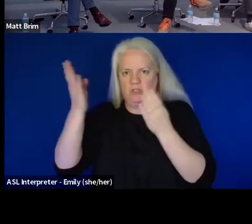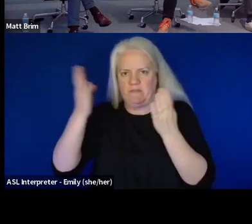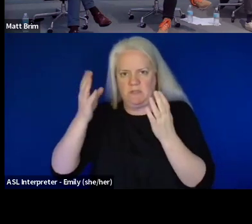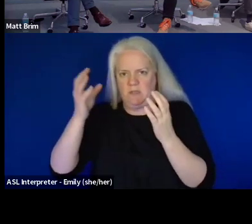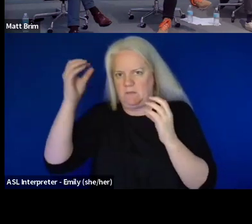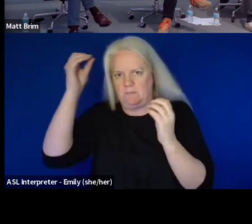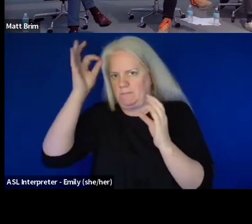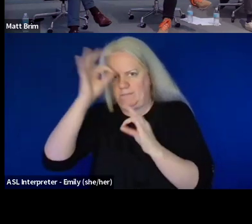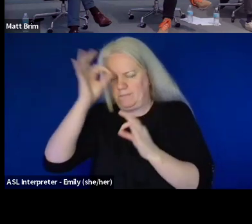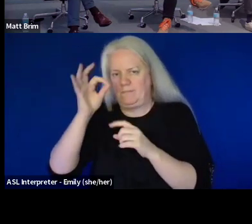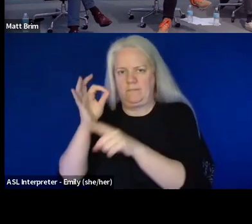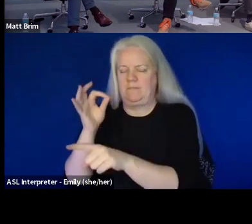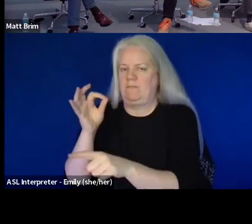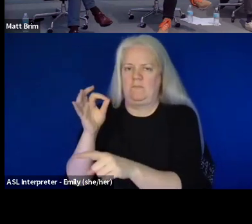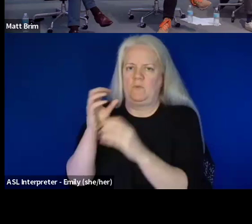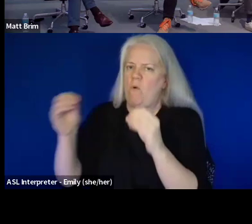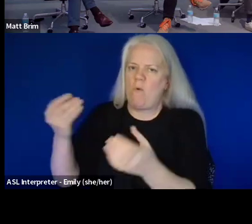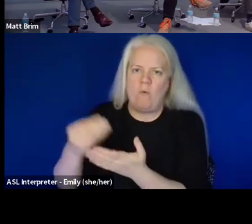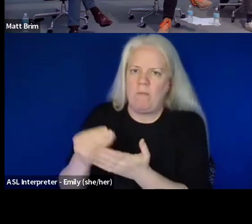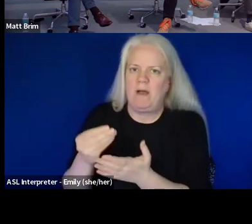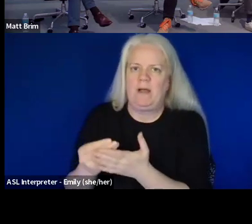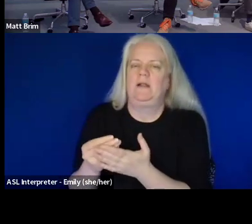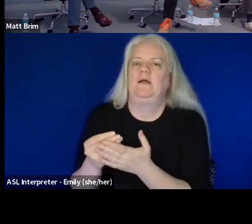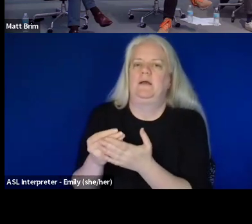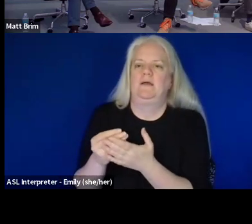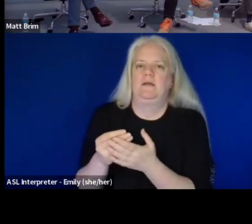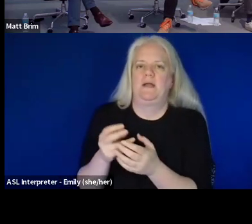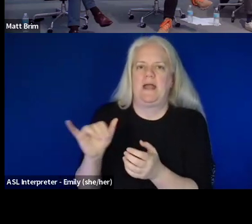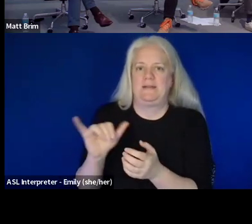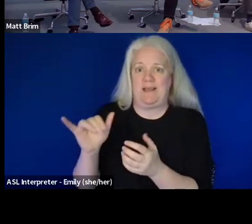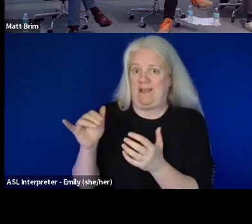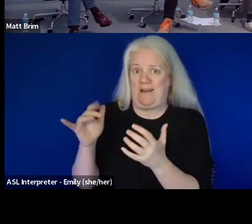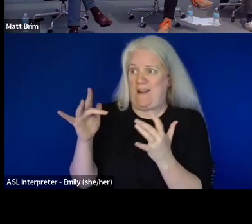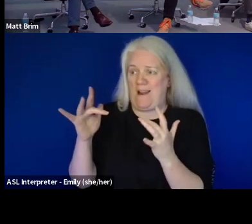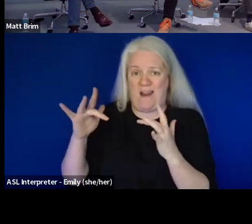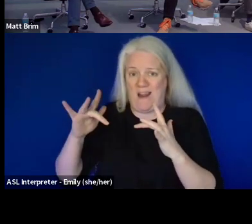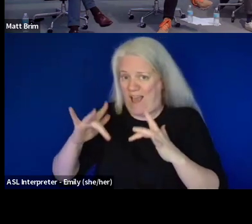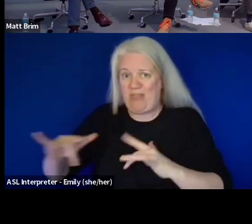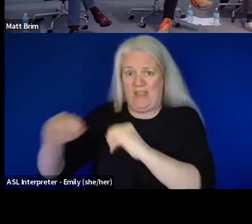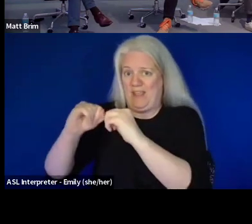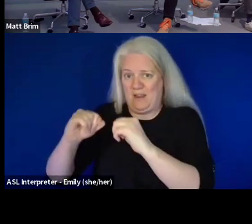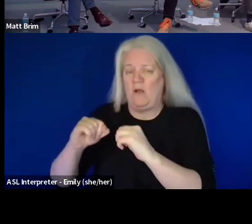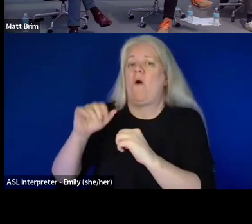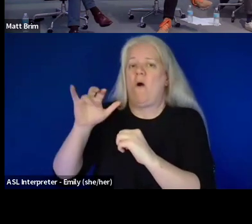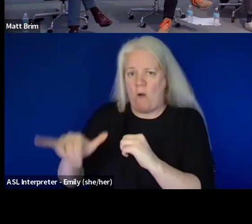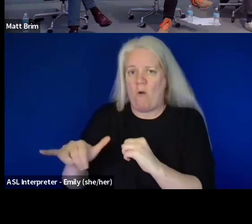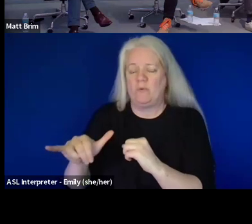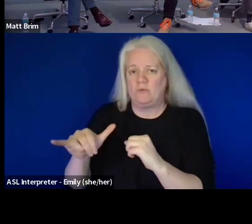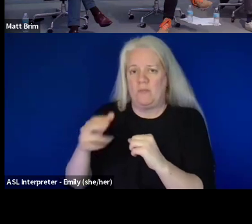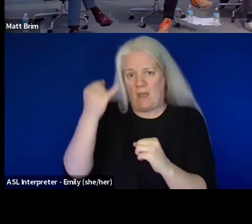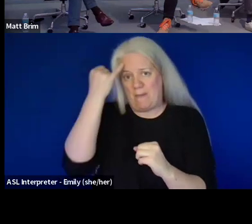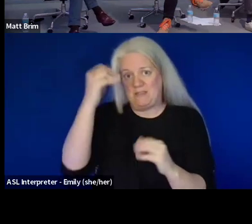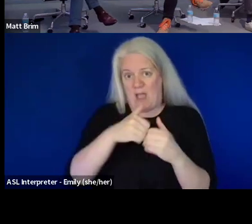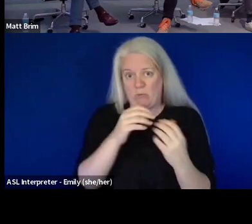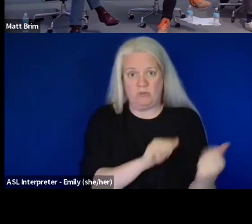grossly underfunded and like it's like almost like a vacuum. So now that shifts your whole idea of like how to tackle this